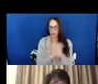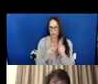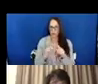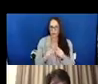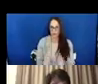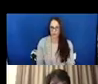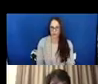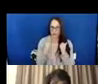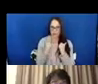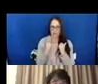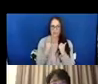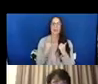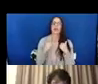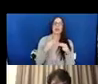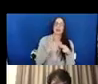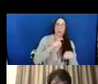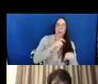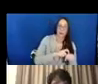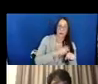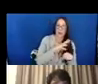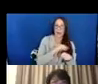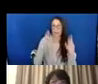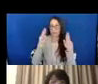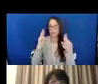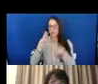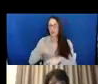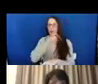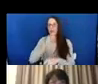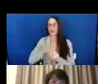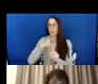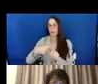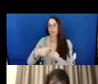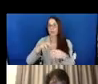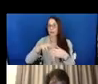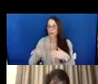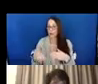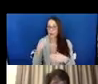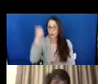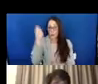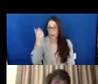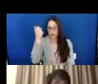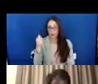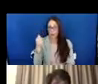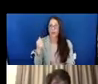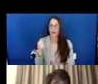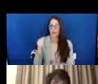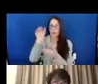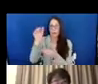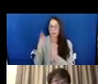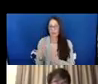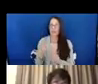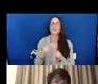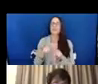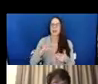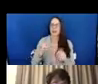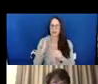had short-term and hopefully long-term positive outcomes for welfare beneficiaries, it disrupted the rigid